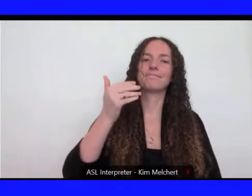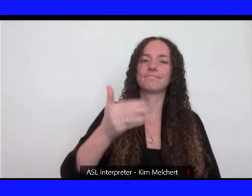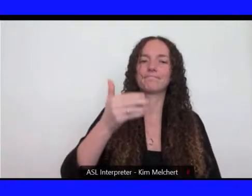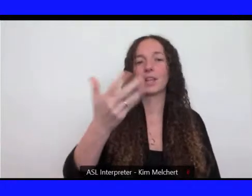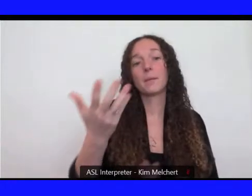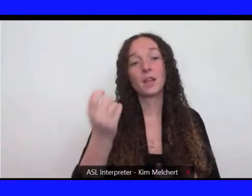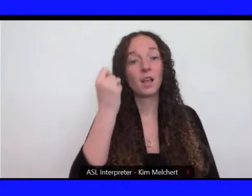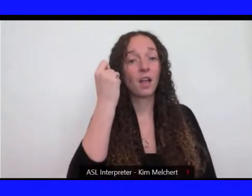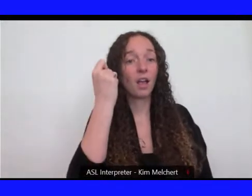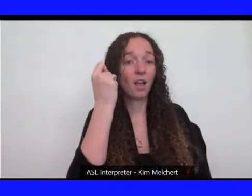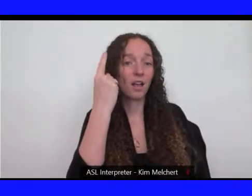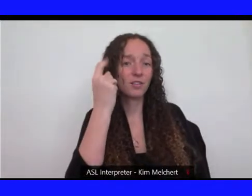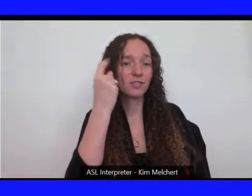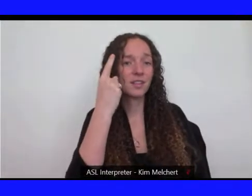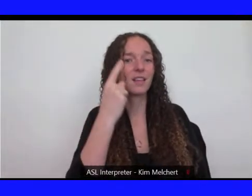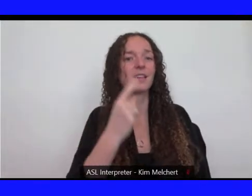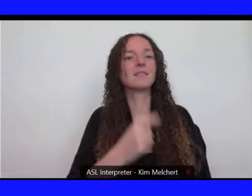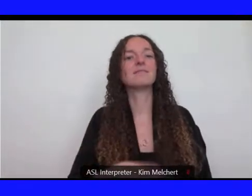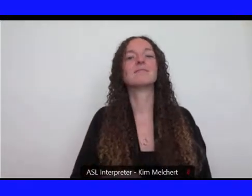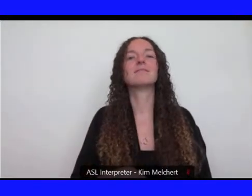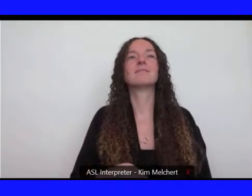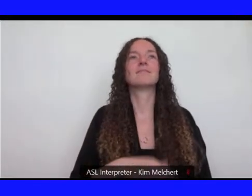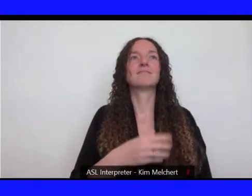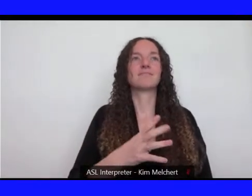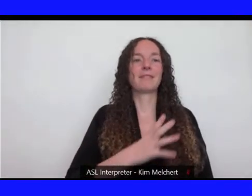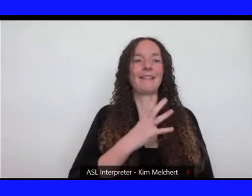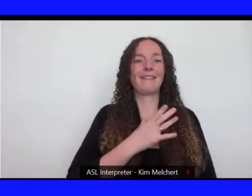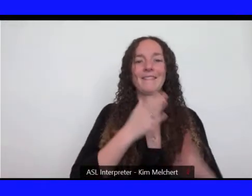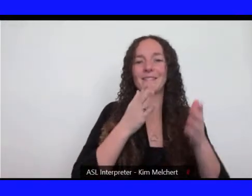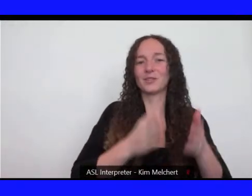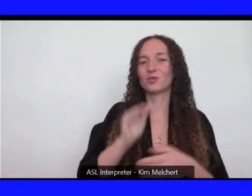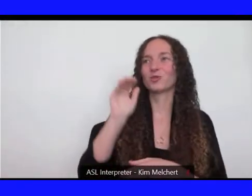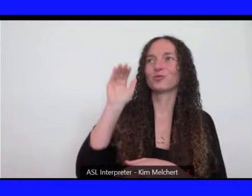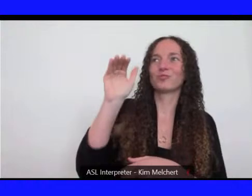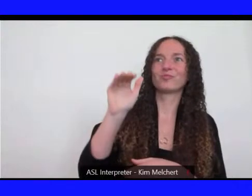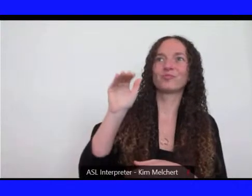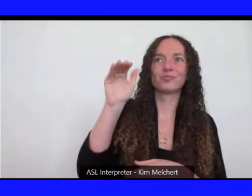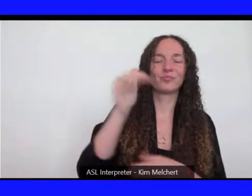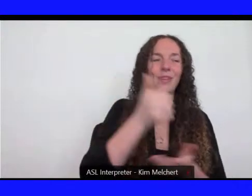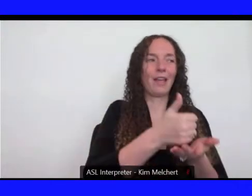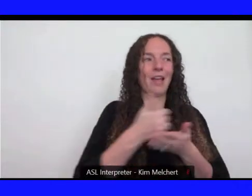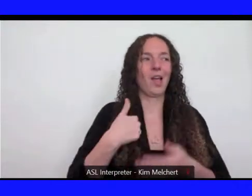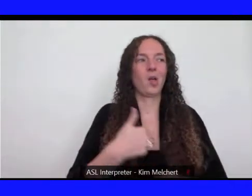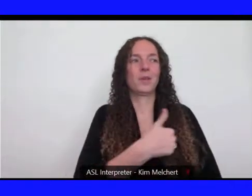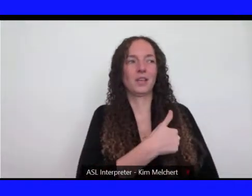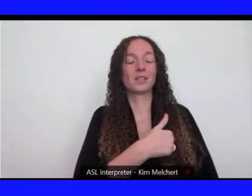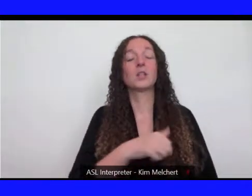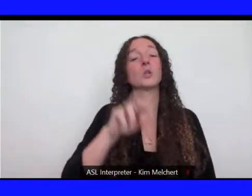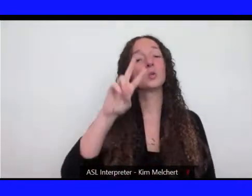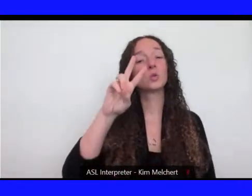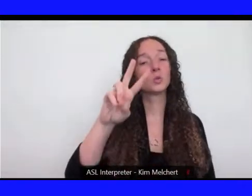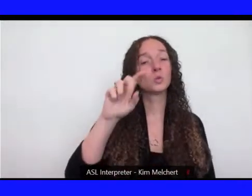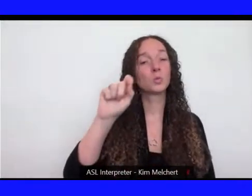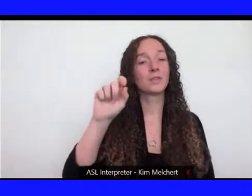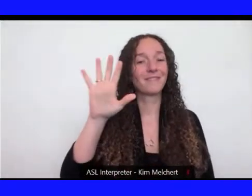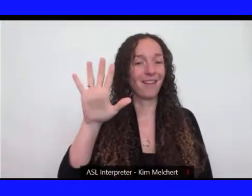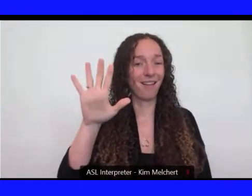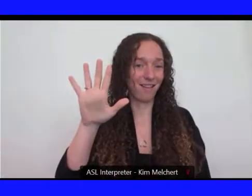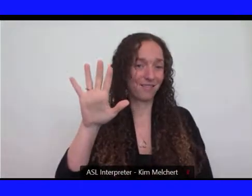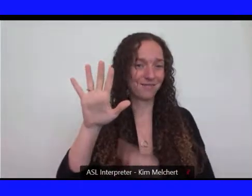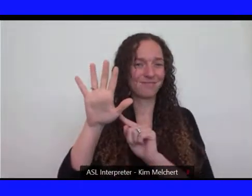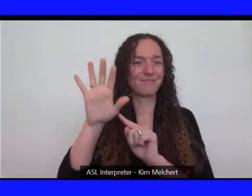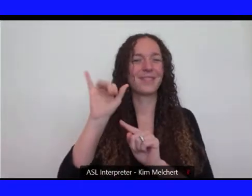it to actually be a funding commitment. I understand that this continues the focus